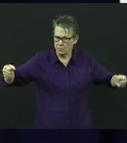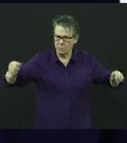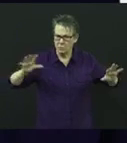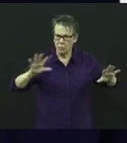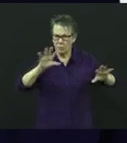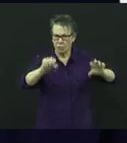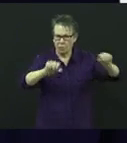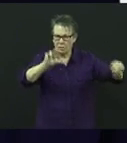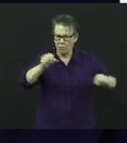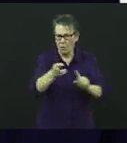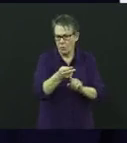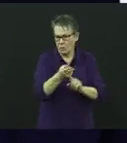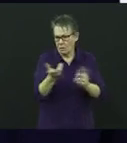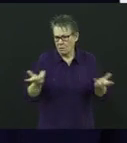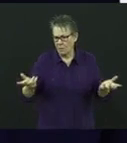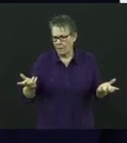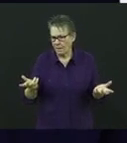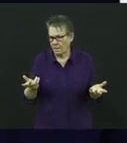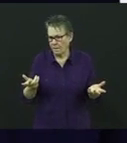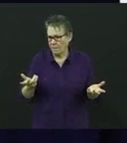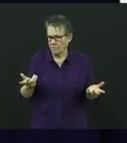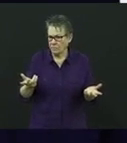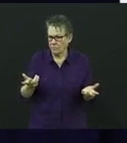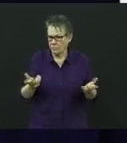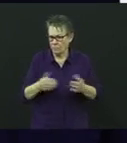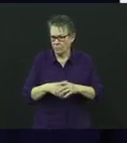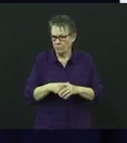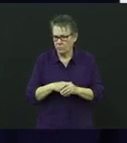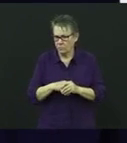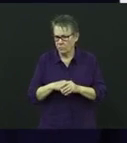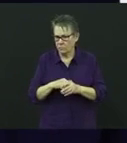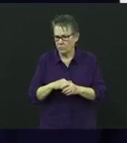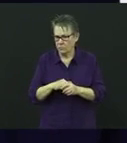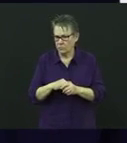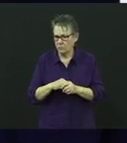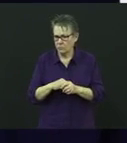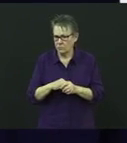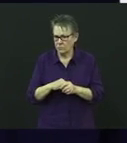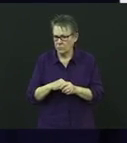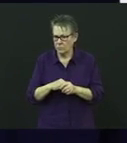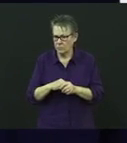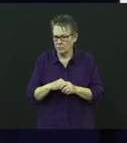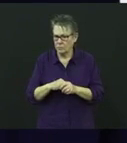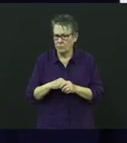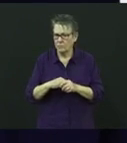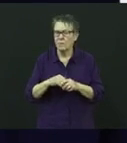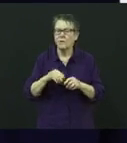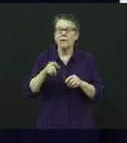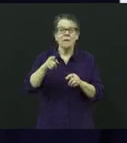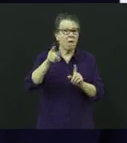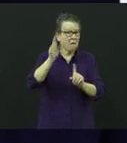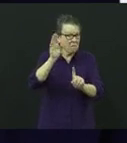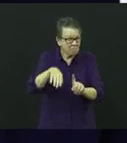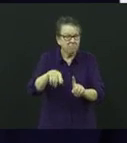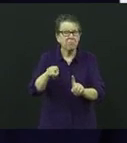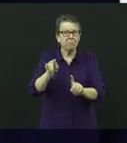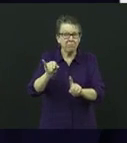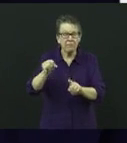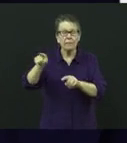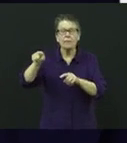chain hotels offering up their residences. On those that have passed, that could